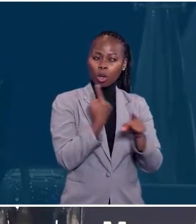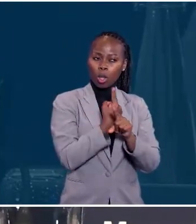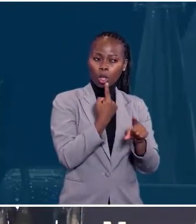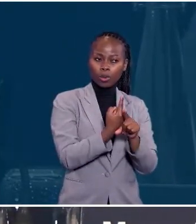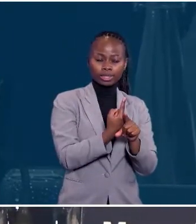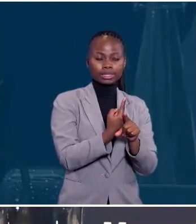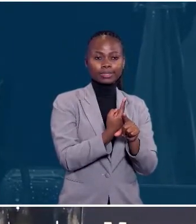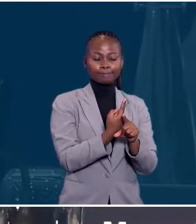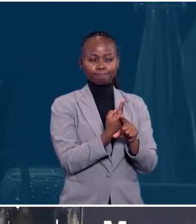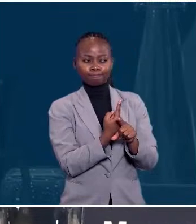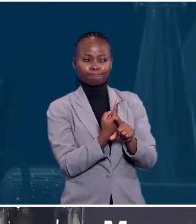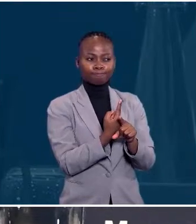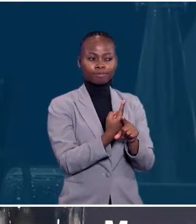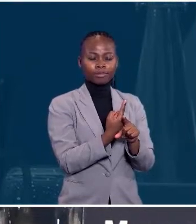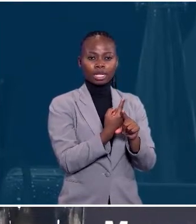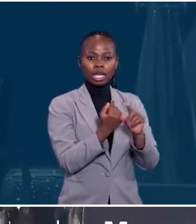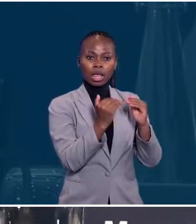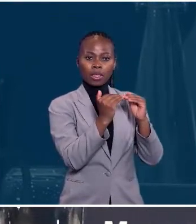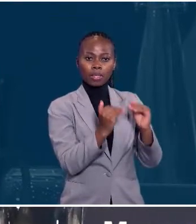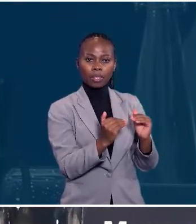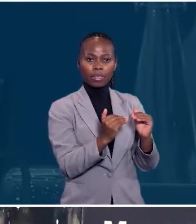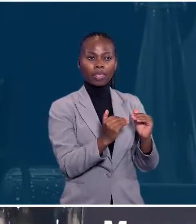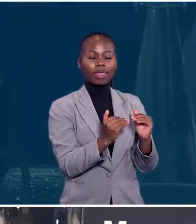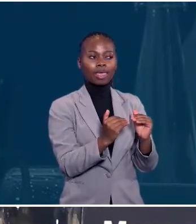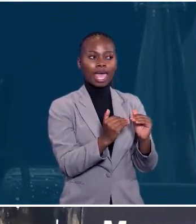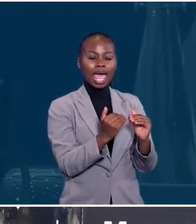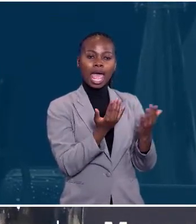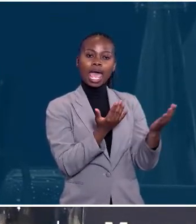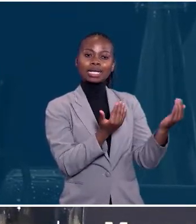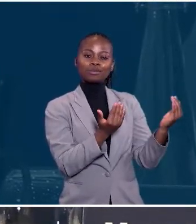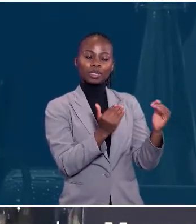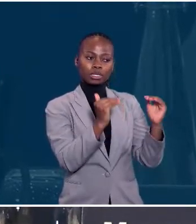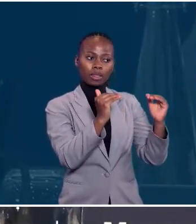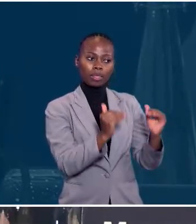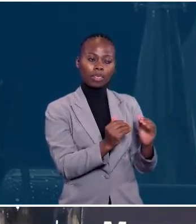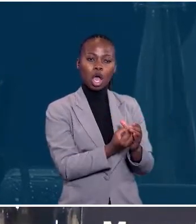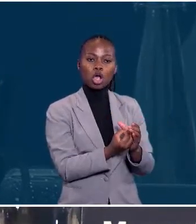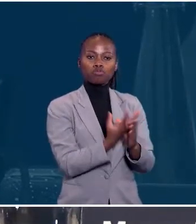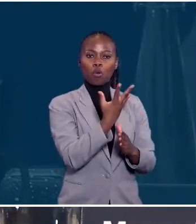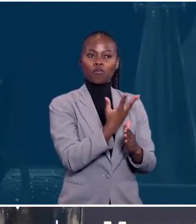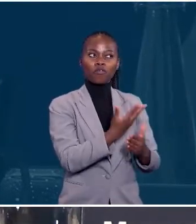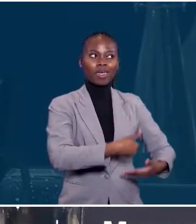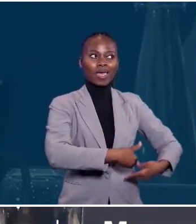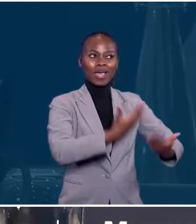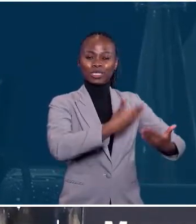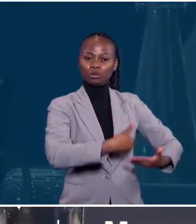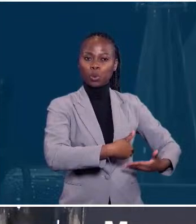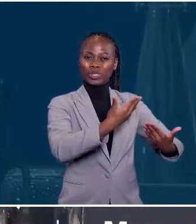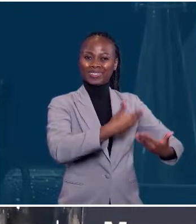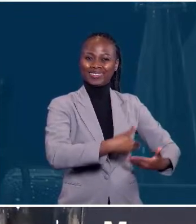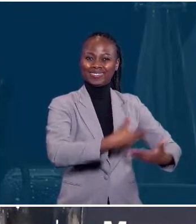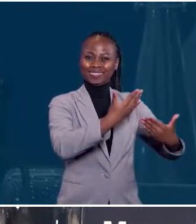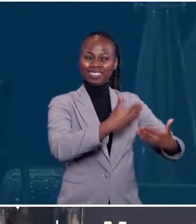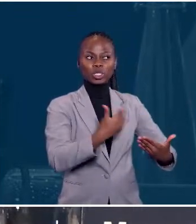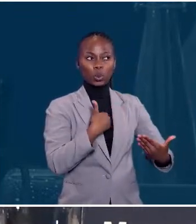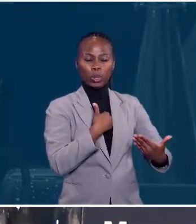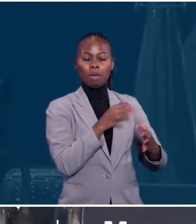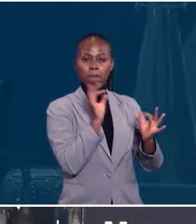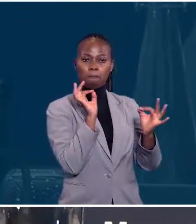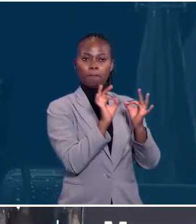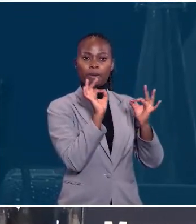underestimate the contribution of net exports to growth. So there is something offsetting our bad investment